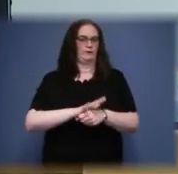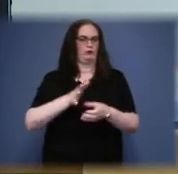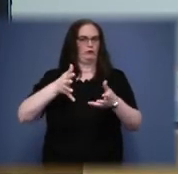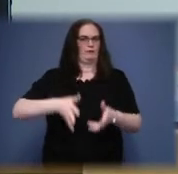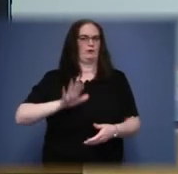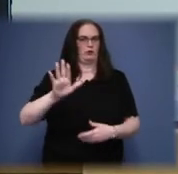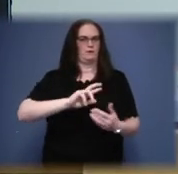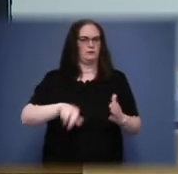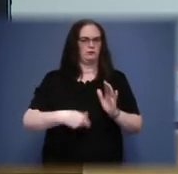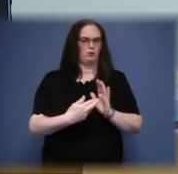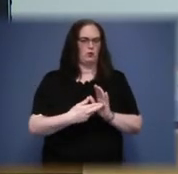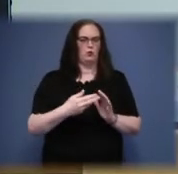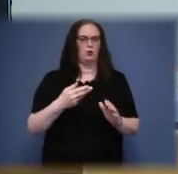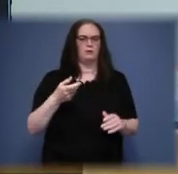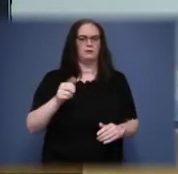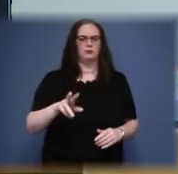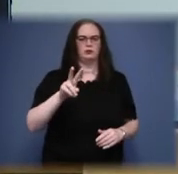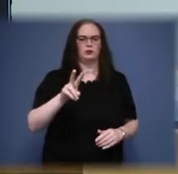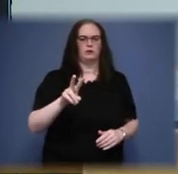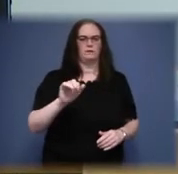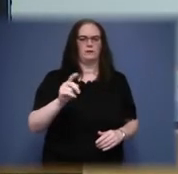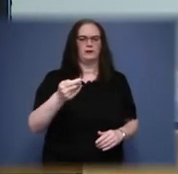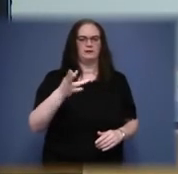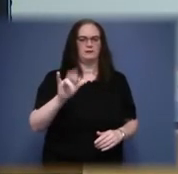role. Mr. Vitaly Velenchuk